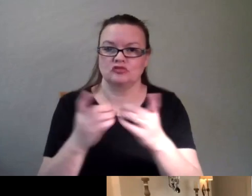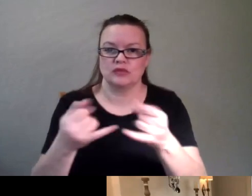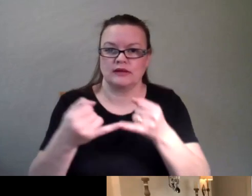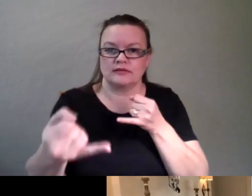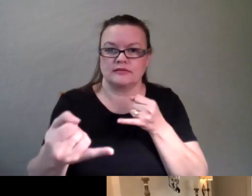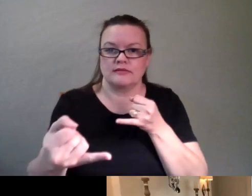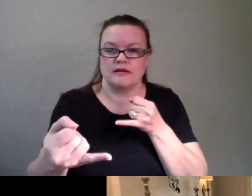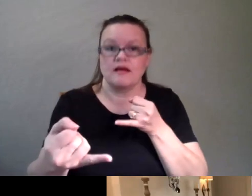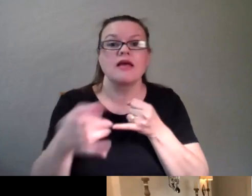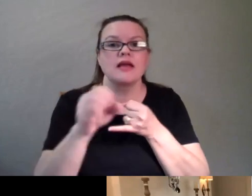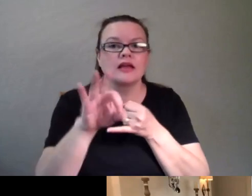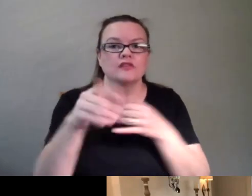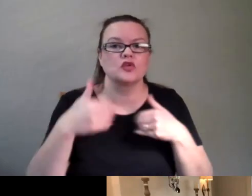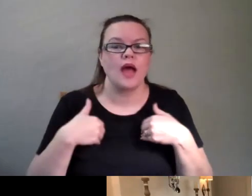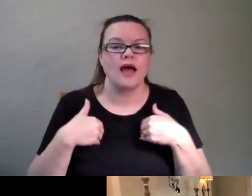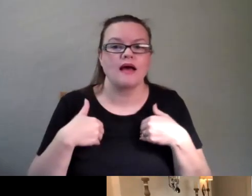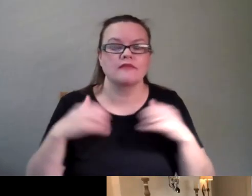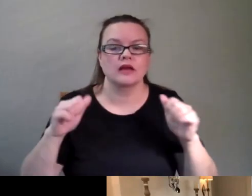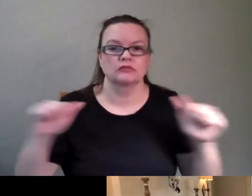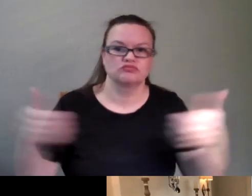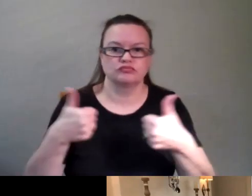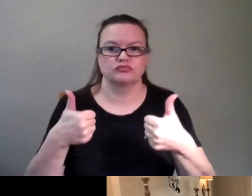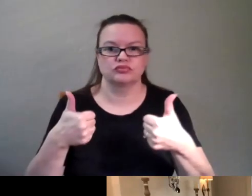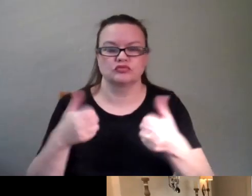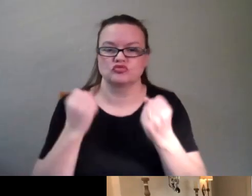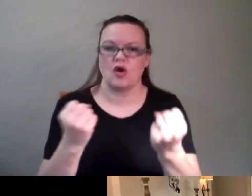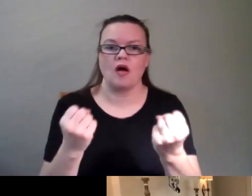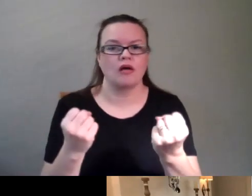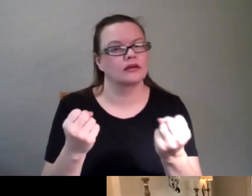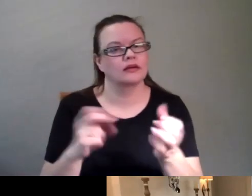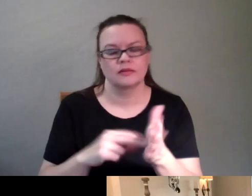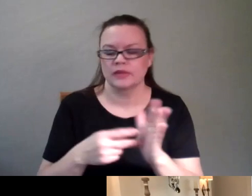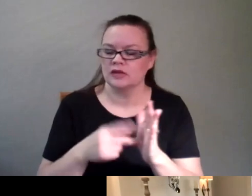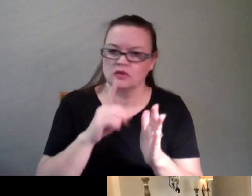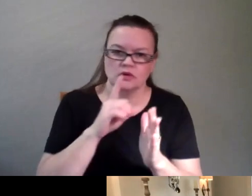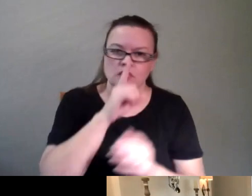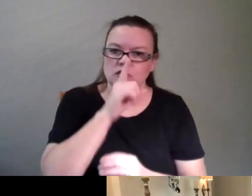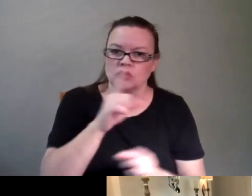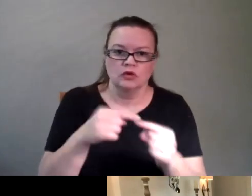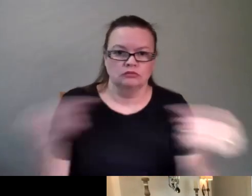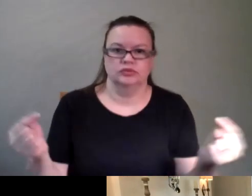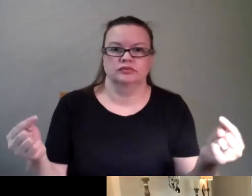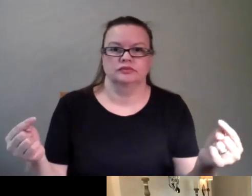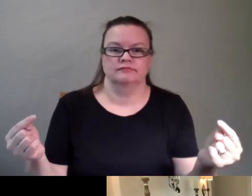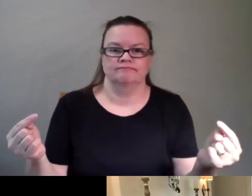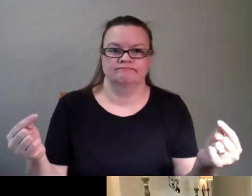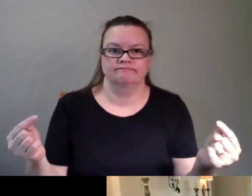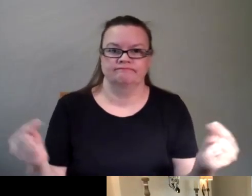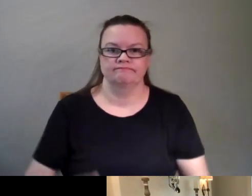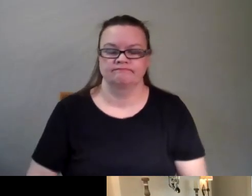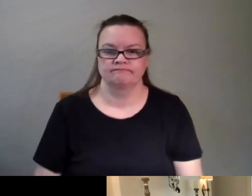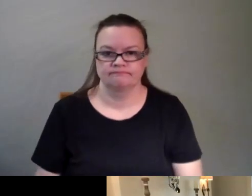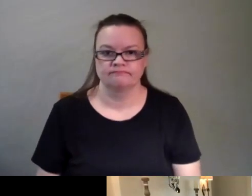are competitive in primaries, but not in general elections. And that makes for much more divisive politics as